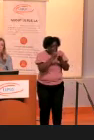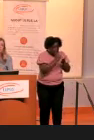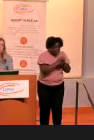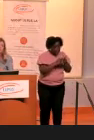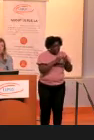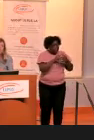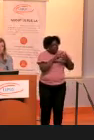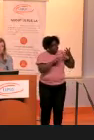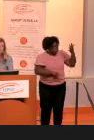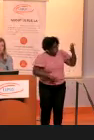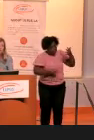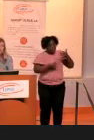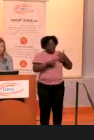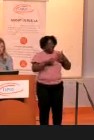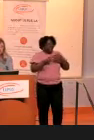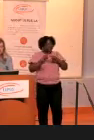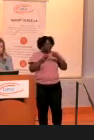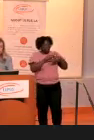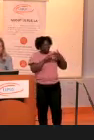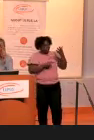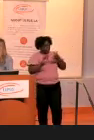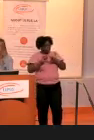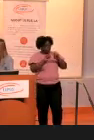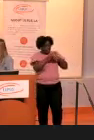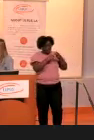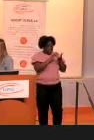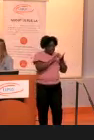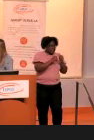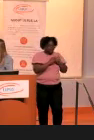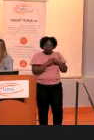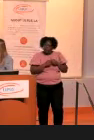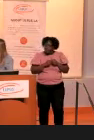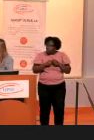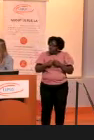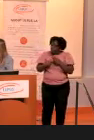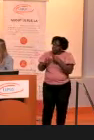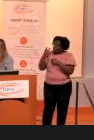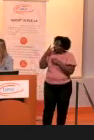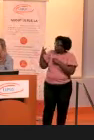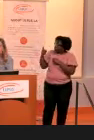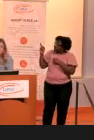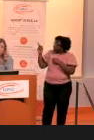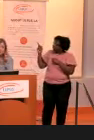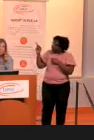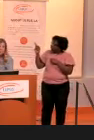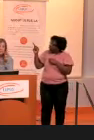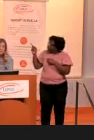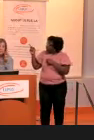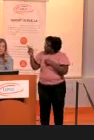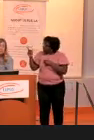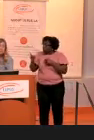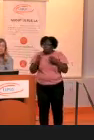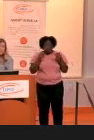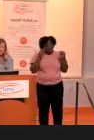prednisone, mycophenolate, and tacrolimus. And you can see with the calcineurin inhibitors, you get a little